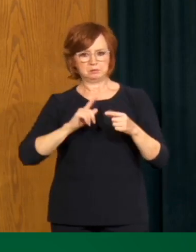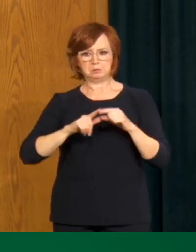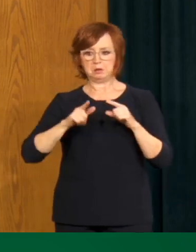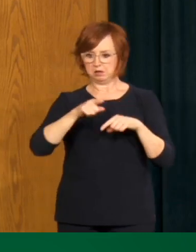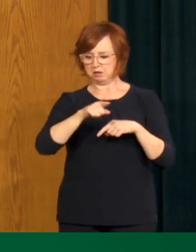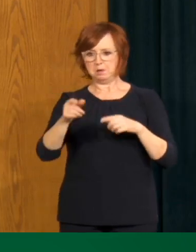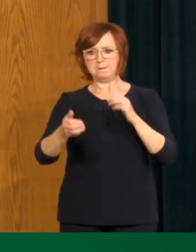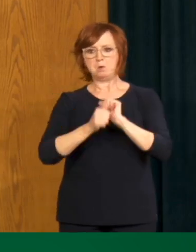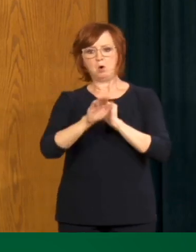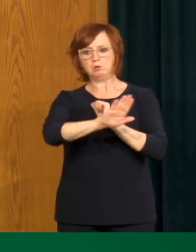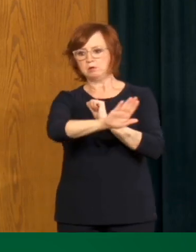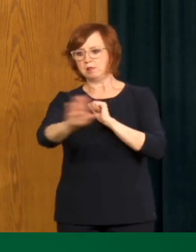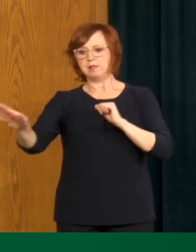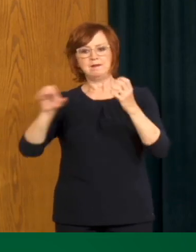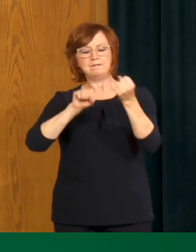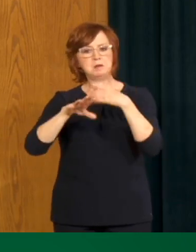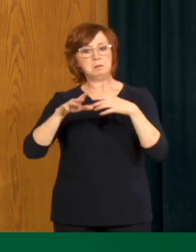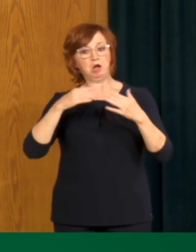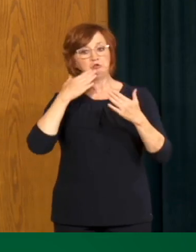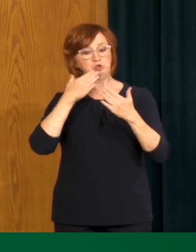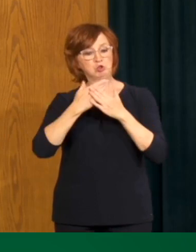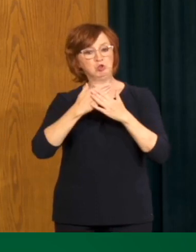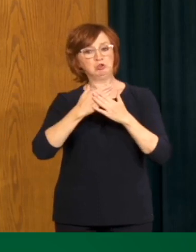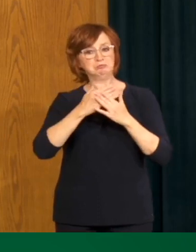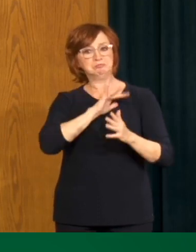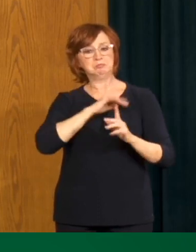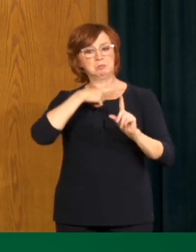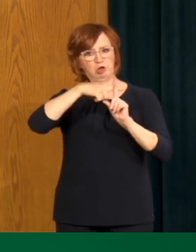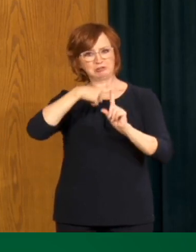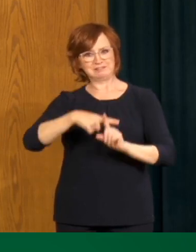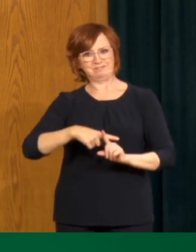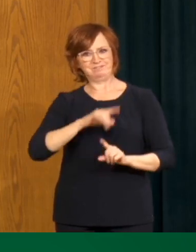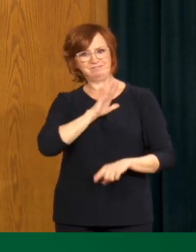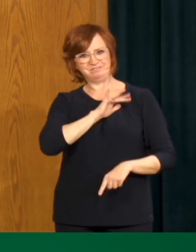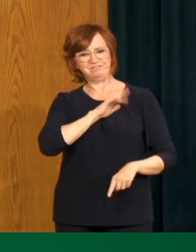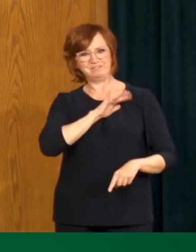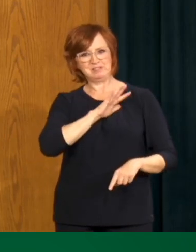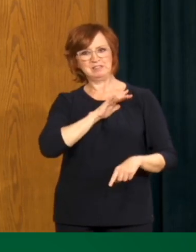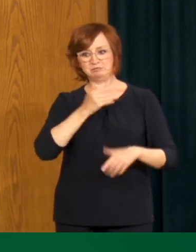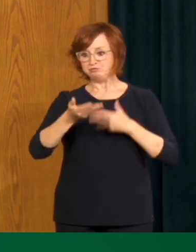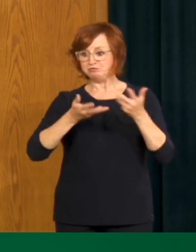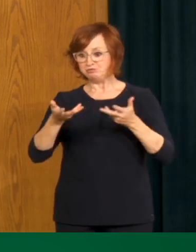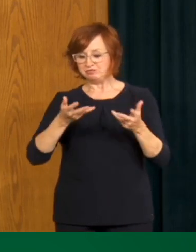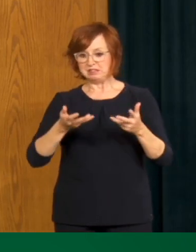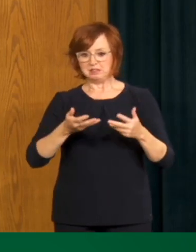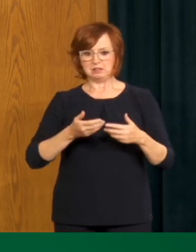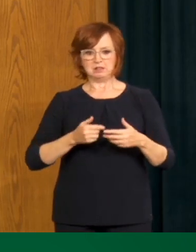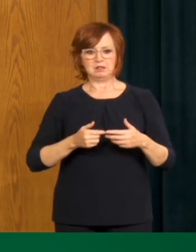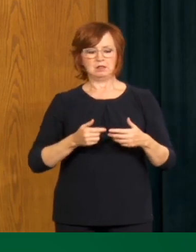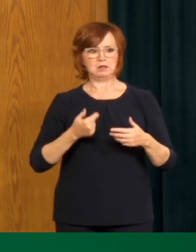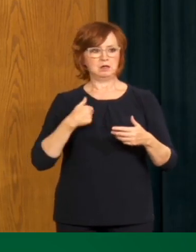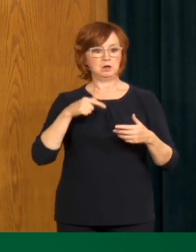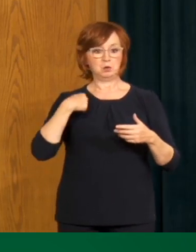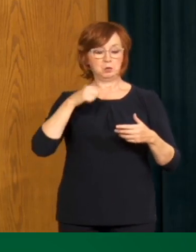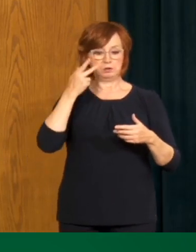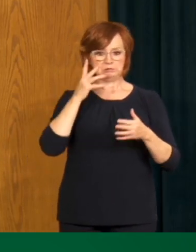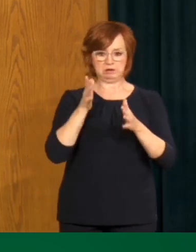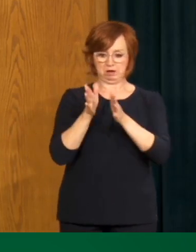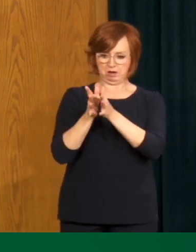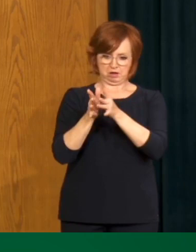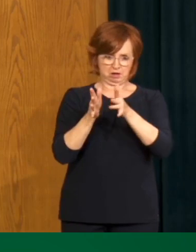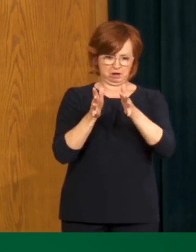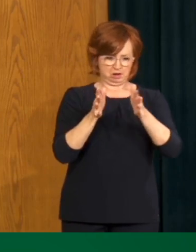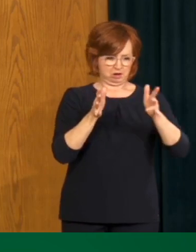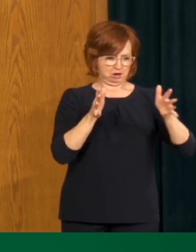reassuring that an organized, systematic way of reopening the economy does not result in increased transmission. And I think that's really